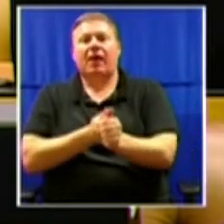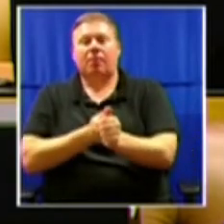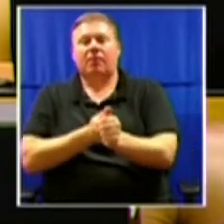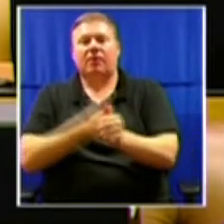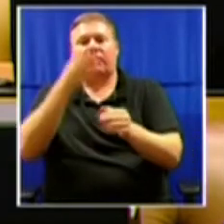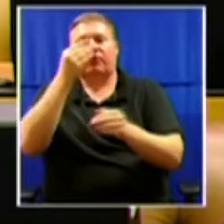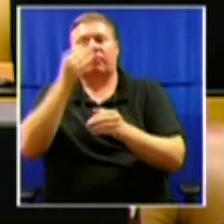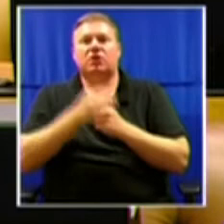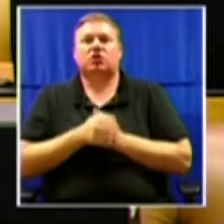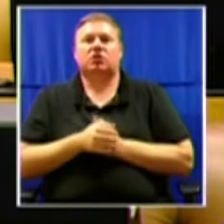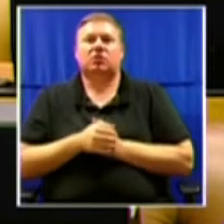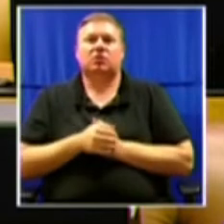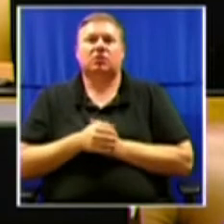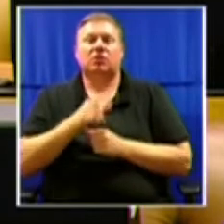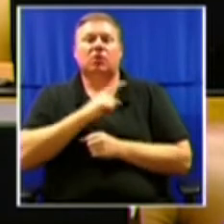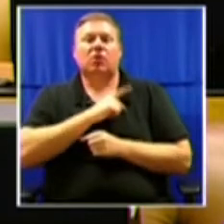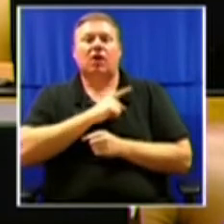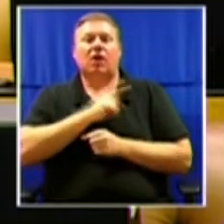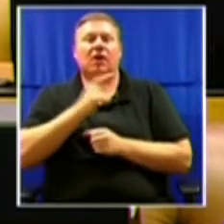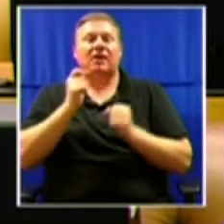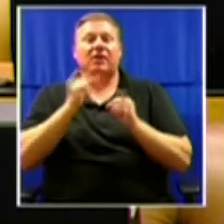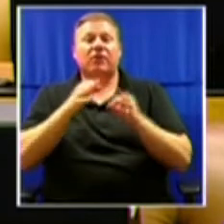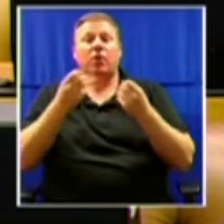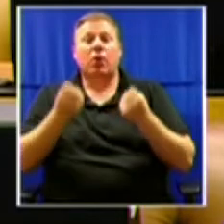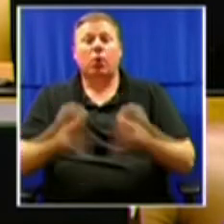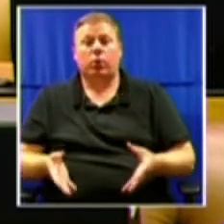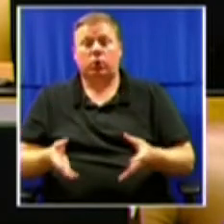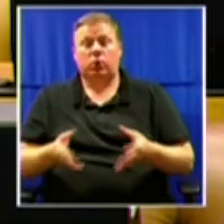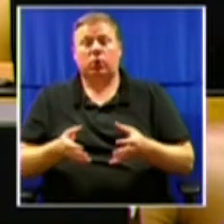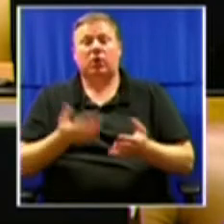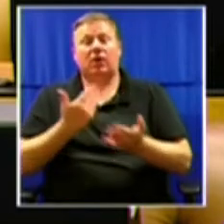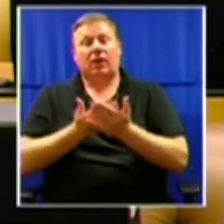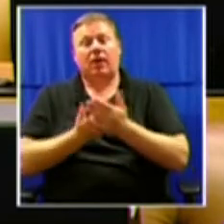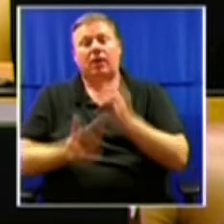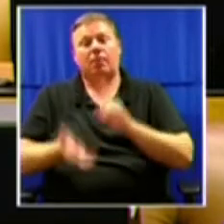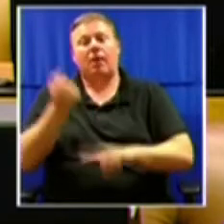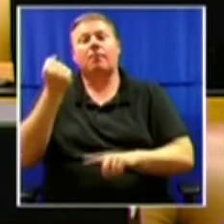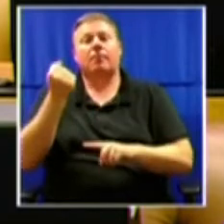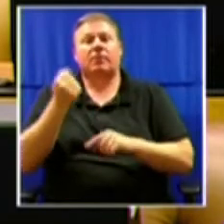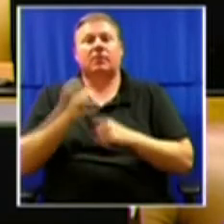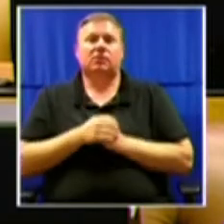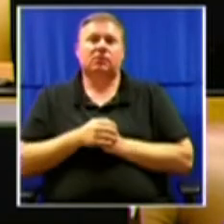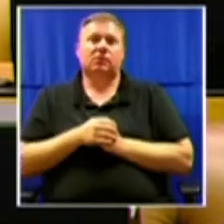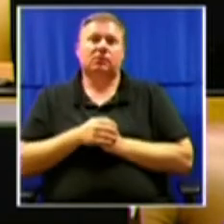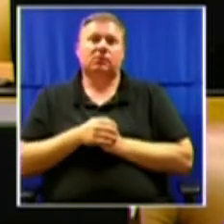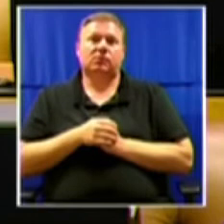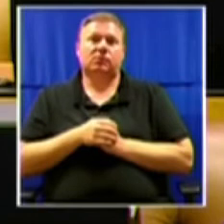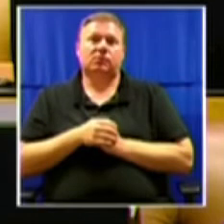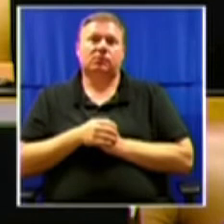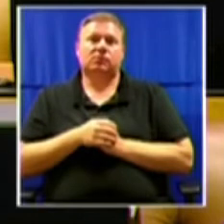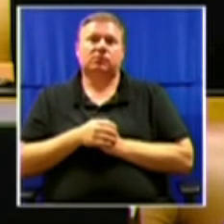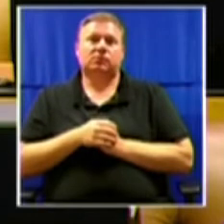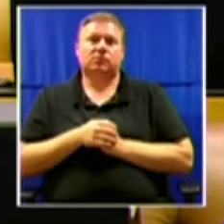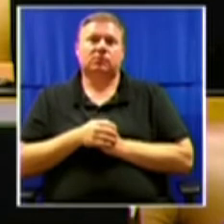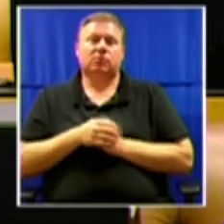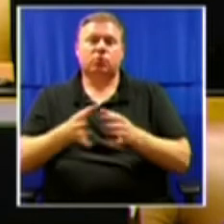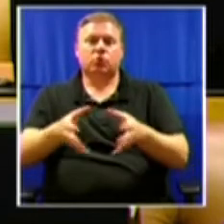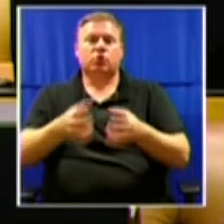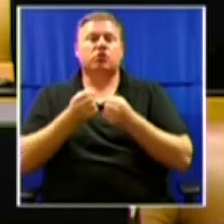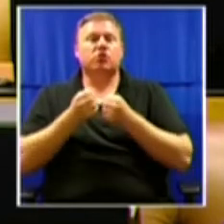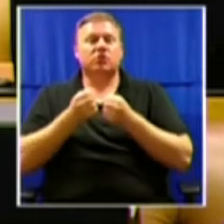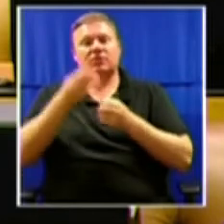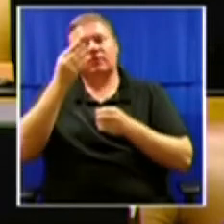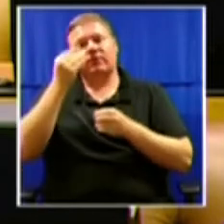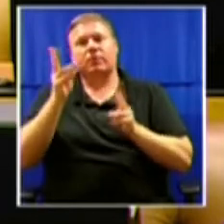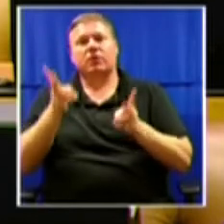information, so that when we lose them, we are able to go and retrieve the backup information as it's